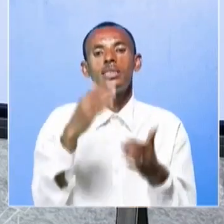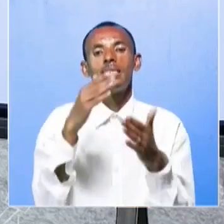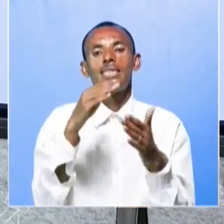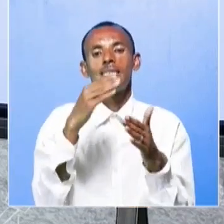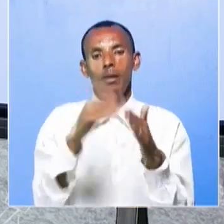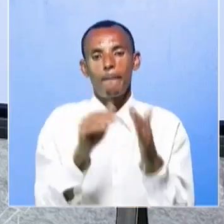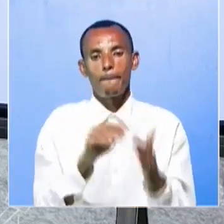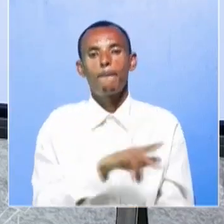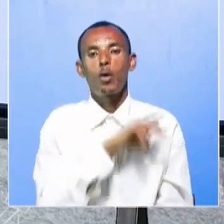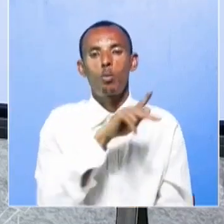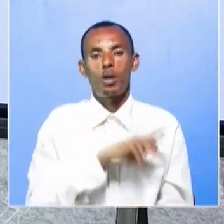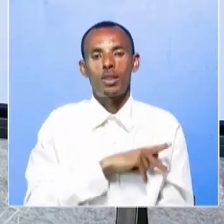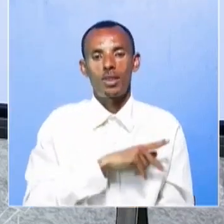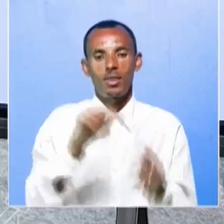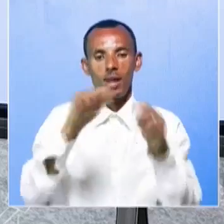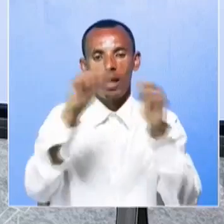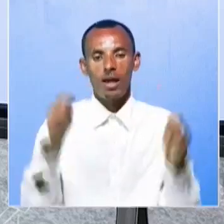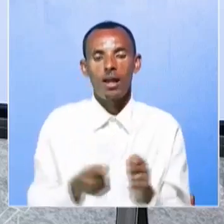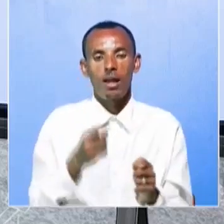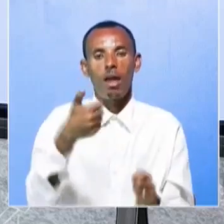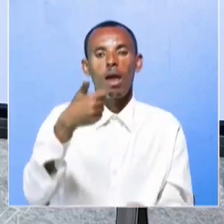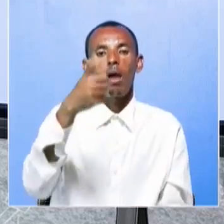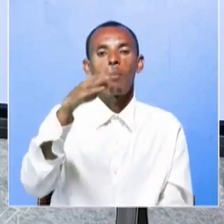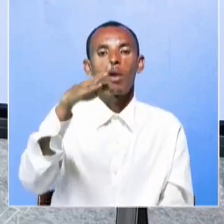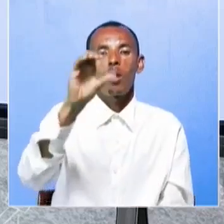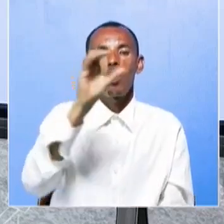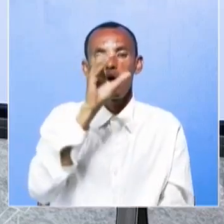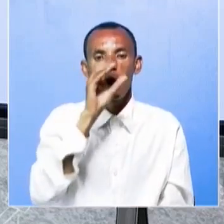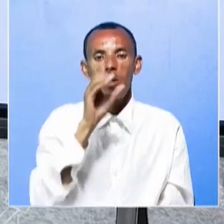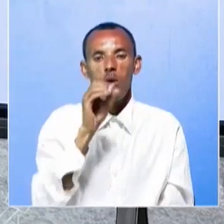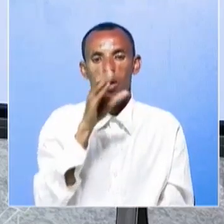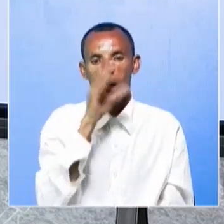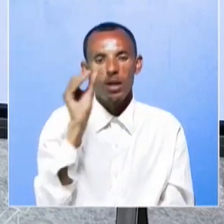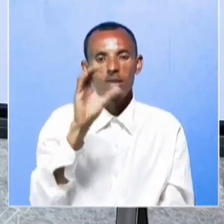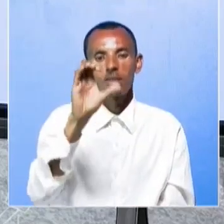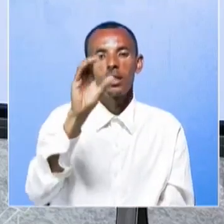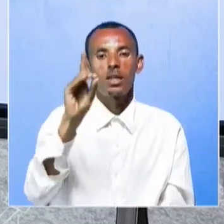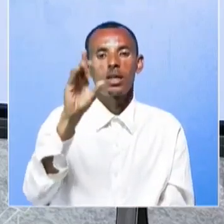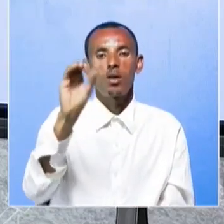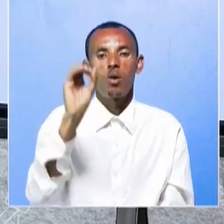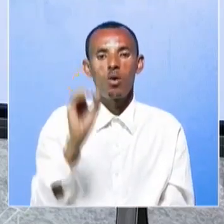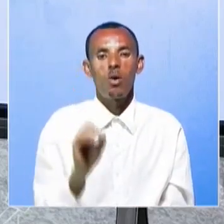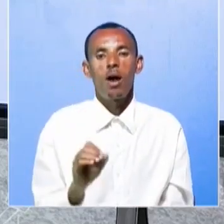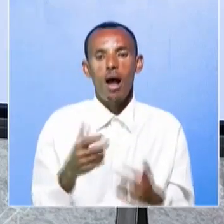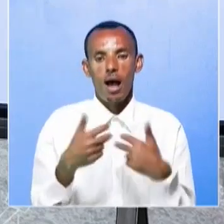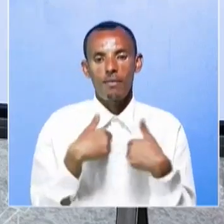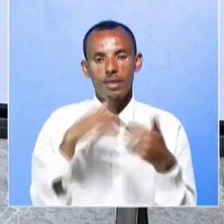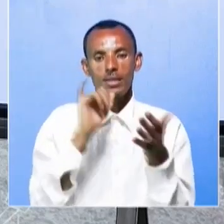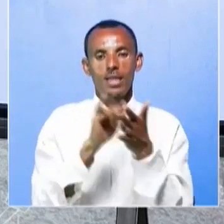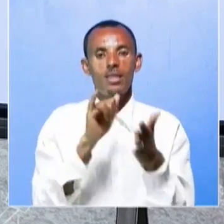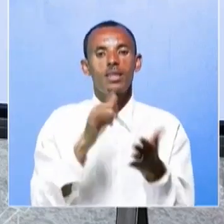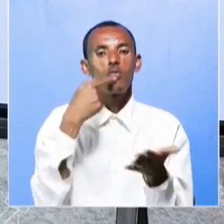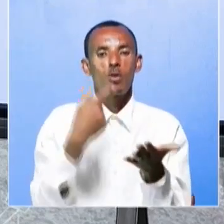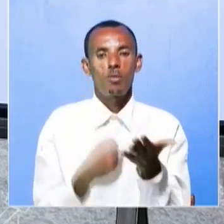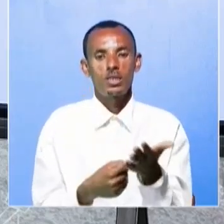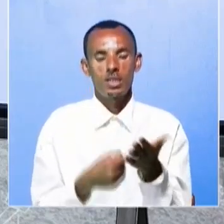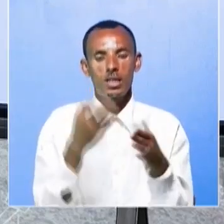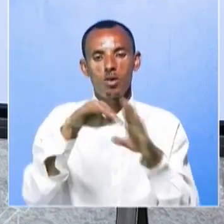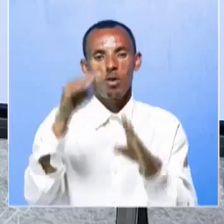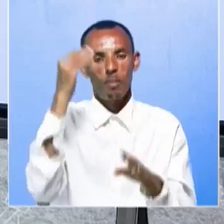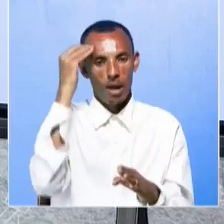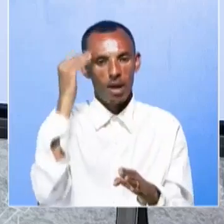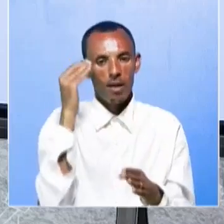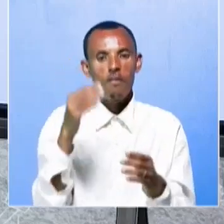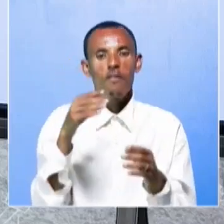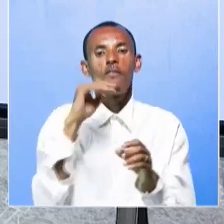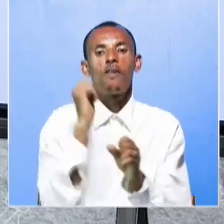properties of triangle ABO and CDO, right? So having that information in your mind,